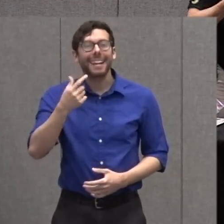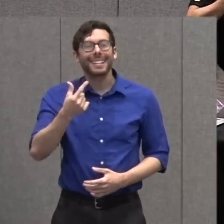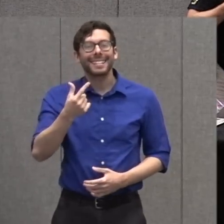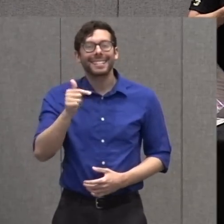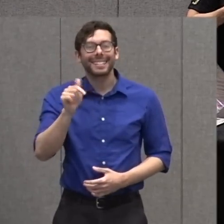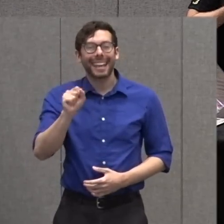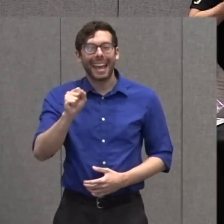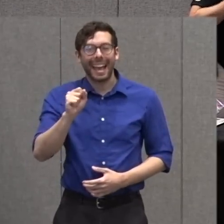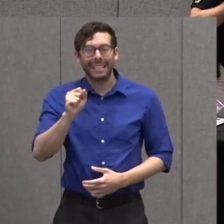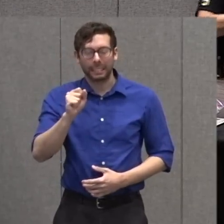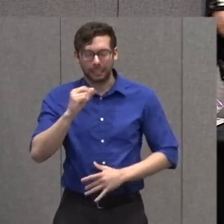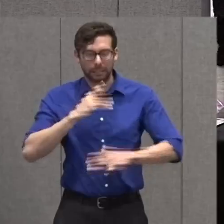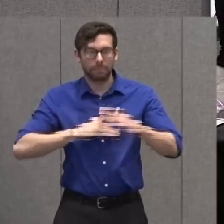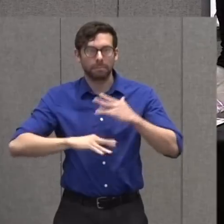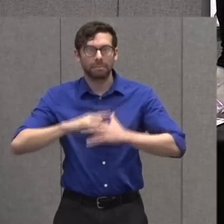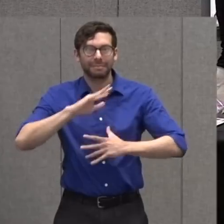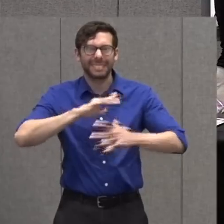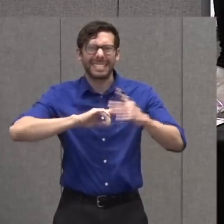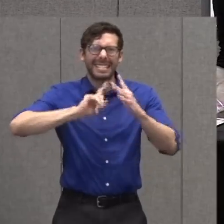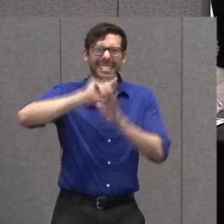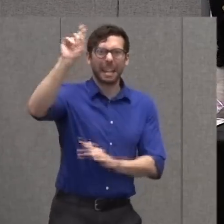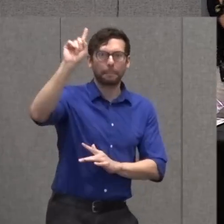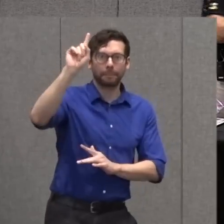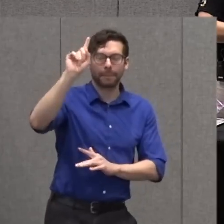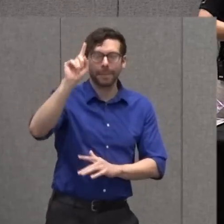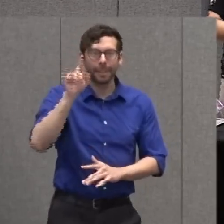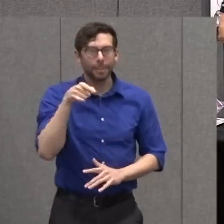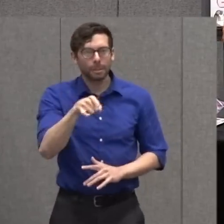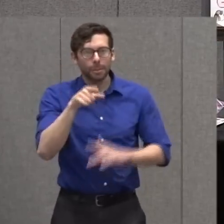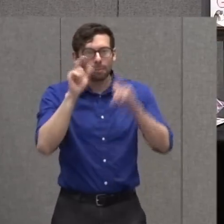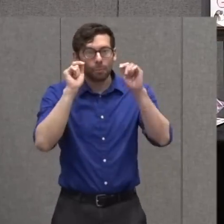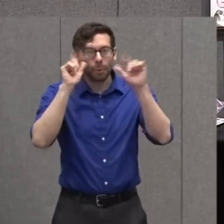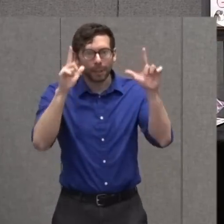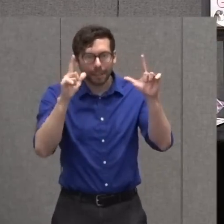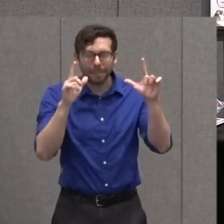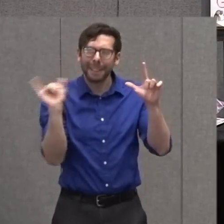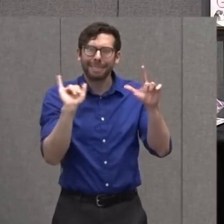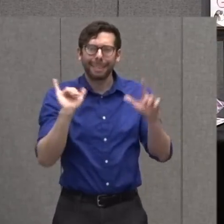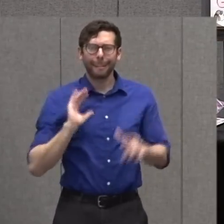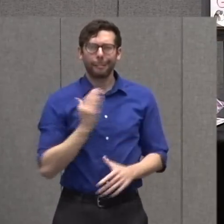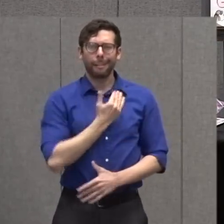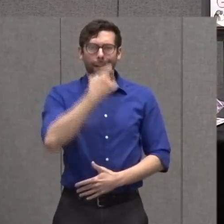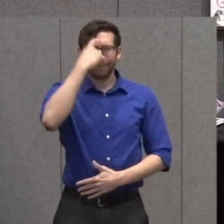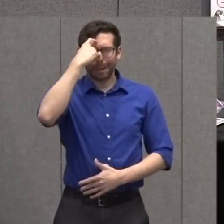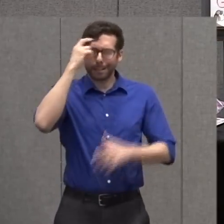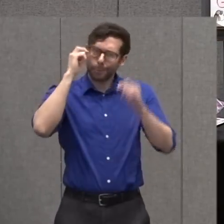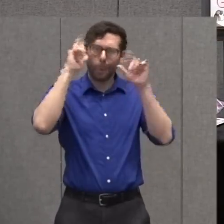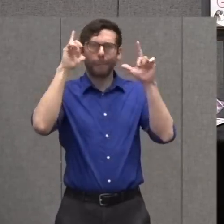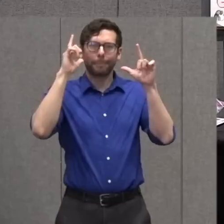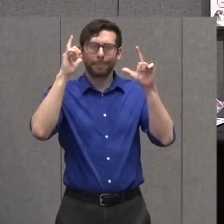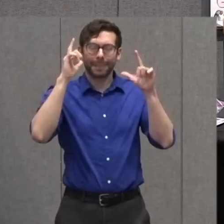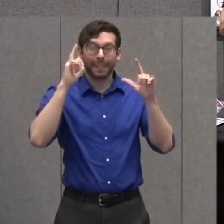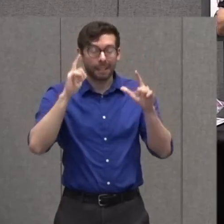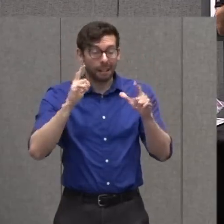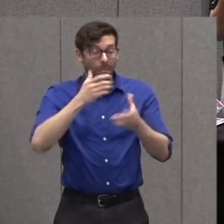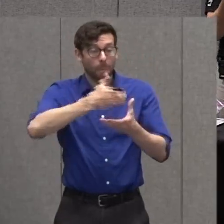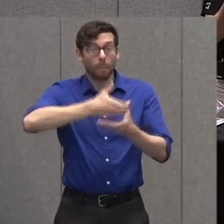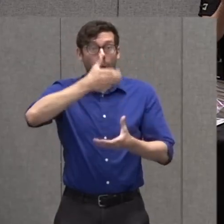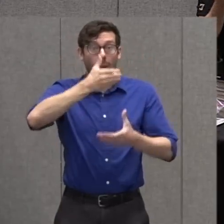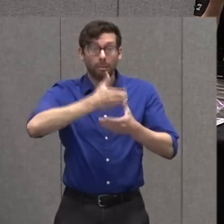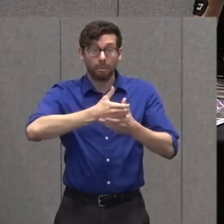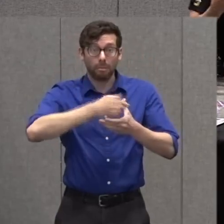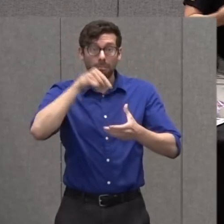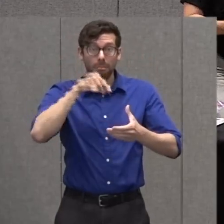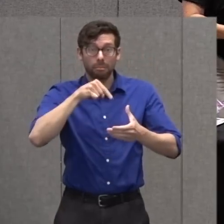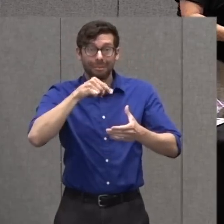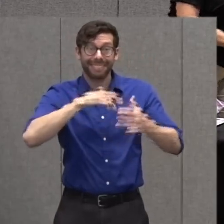You woke it up and you made it, kind of like we woke up our brains, right? Yes. We woke up the gas inside the bottle, and it is now